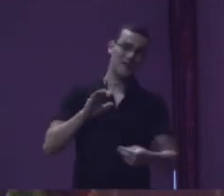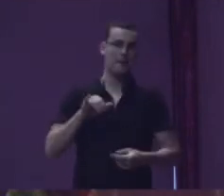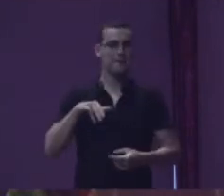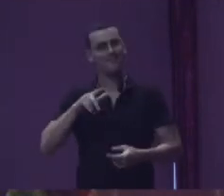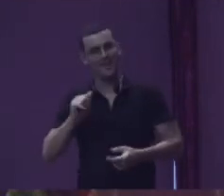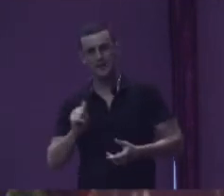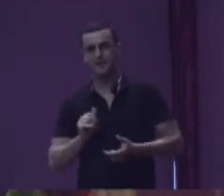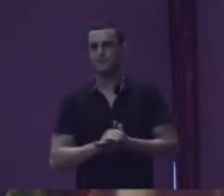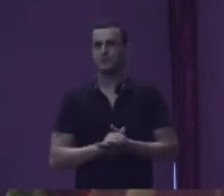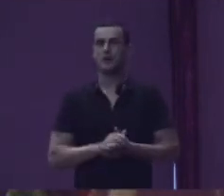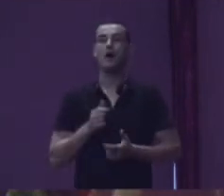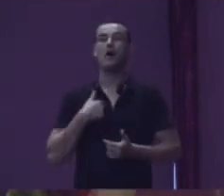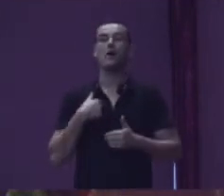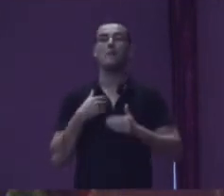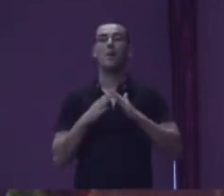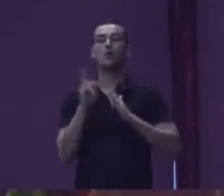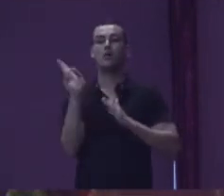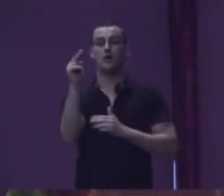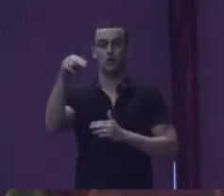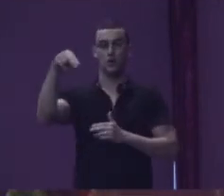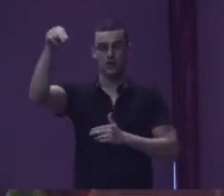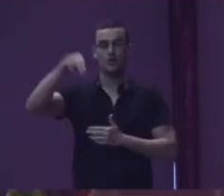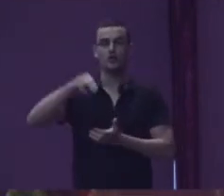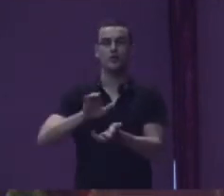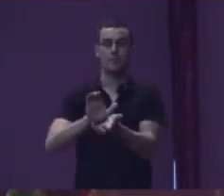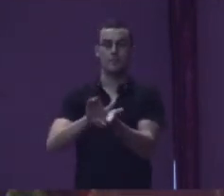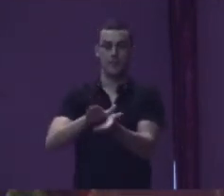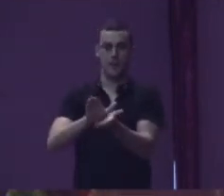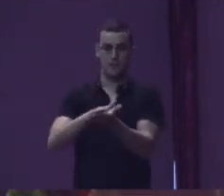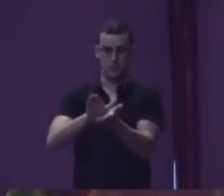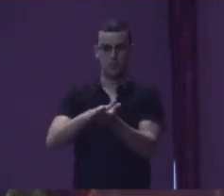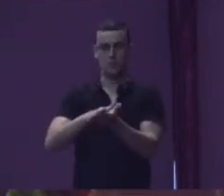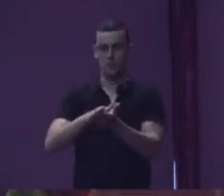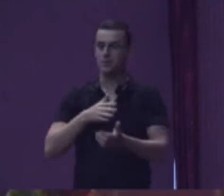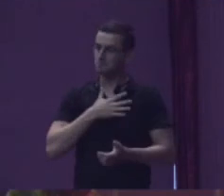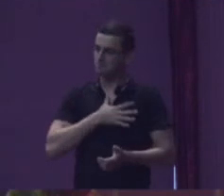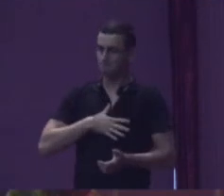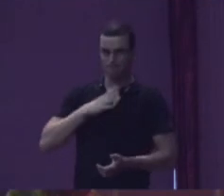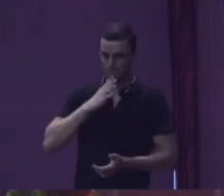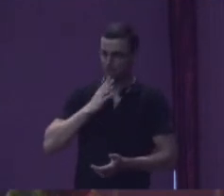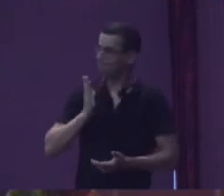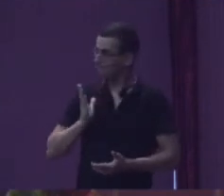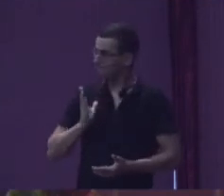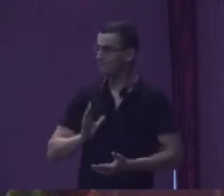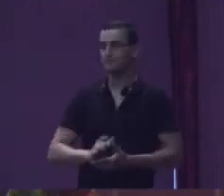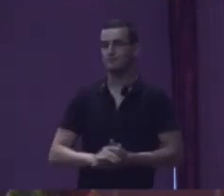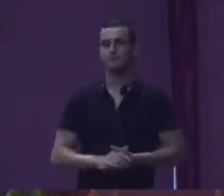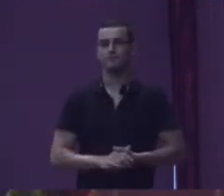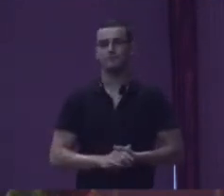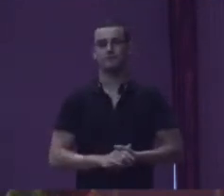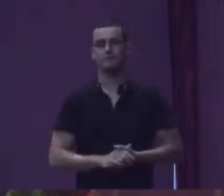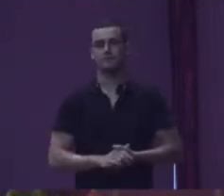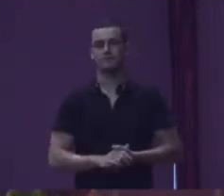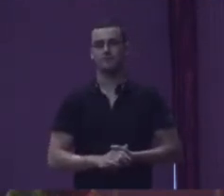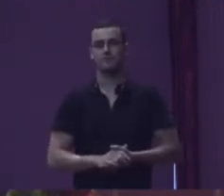Eu sou de Pernambuco, no Nordeste, do Brasil, e